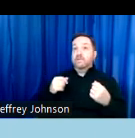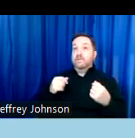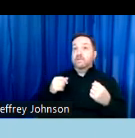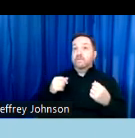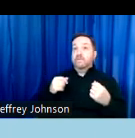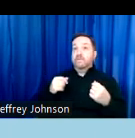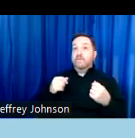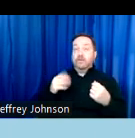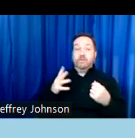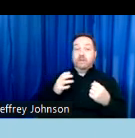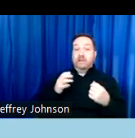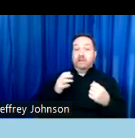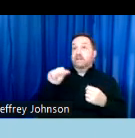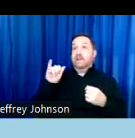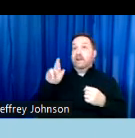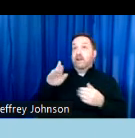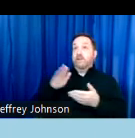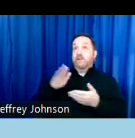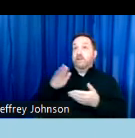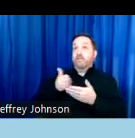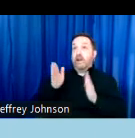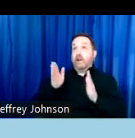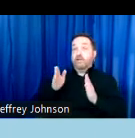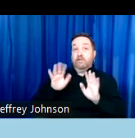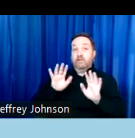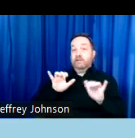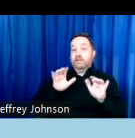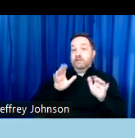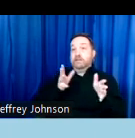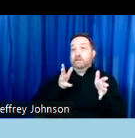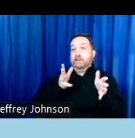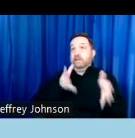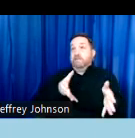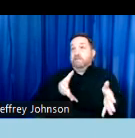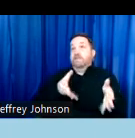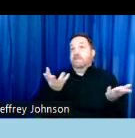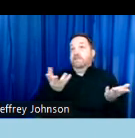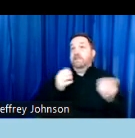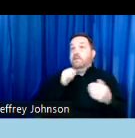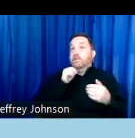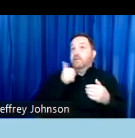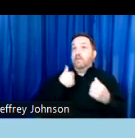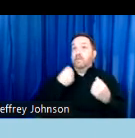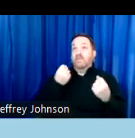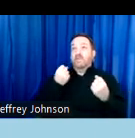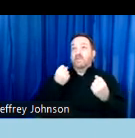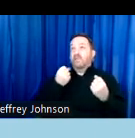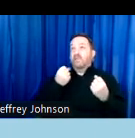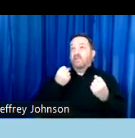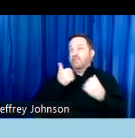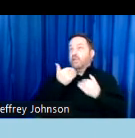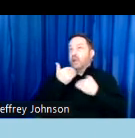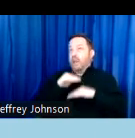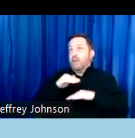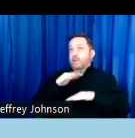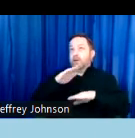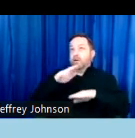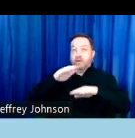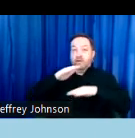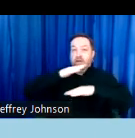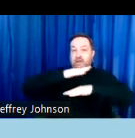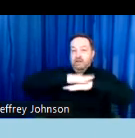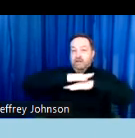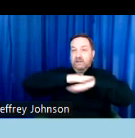air fryer. So Wow. if you don't have a lot of counter space like we don't,